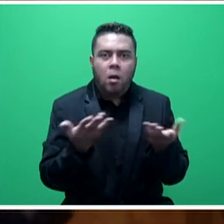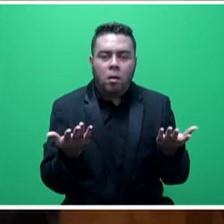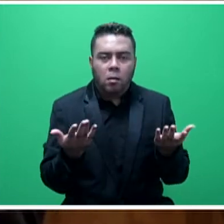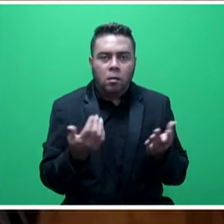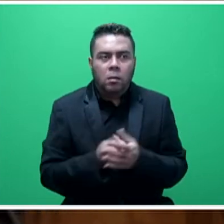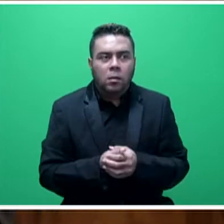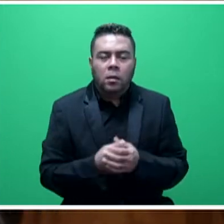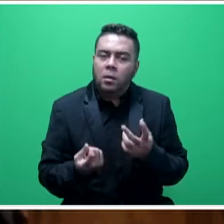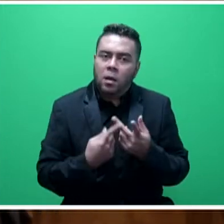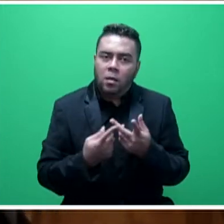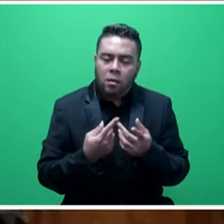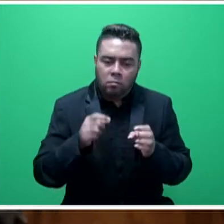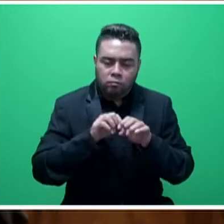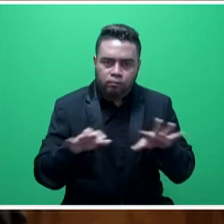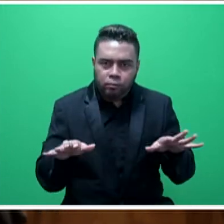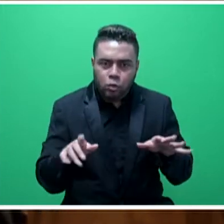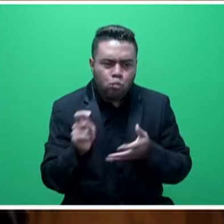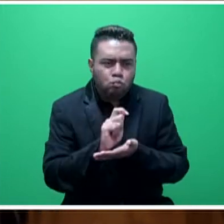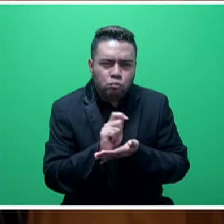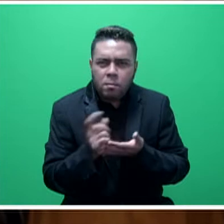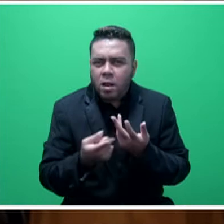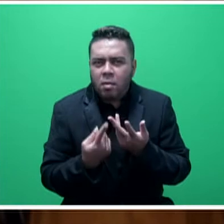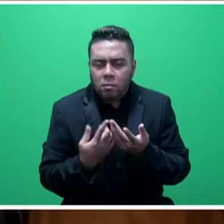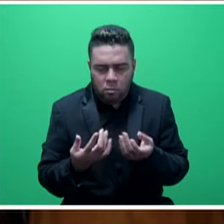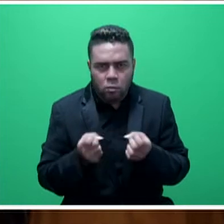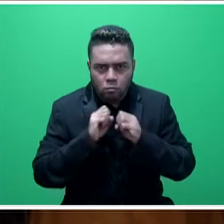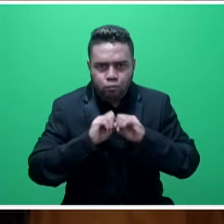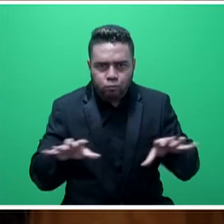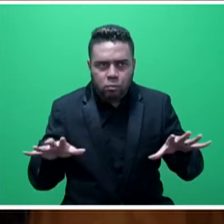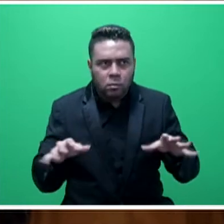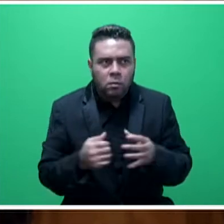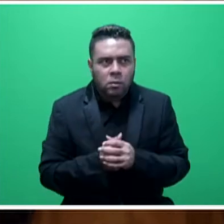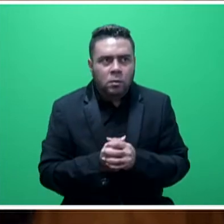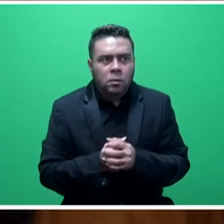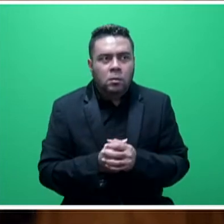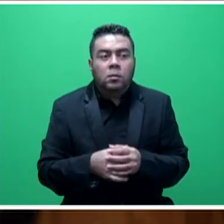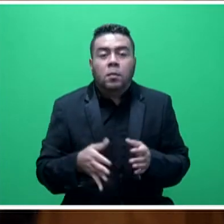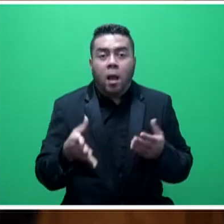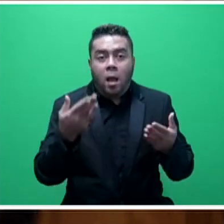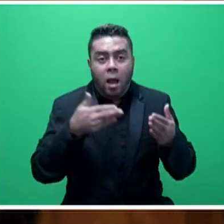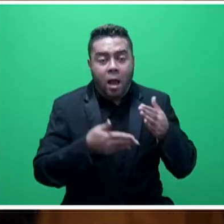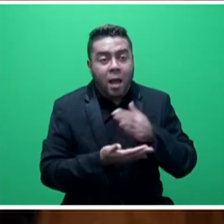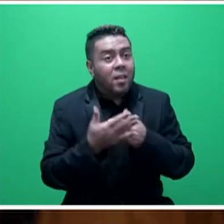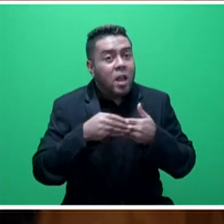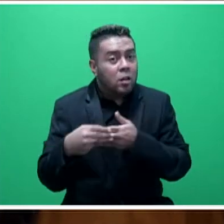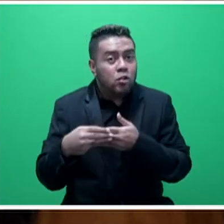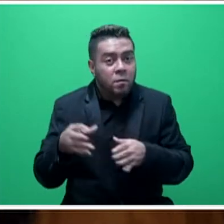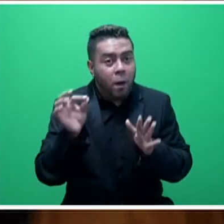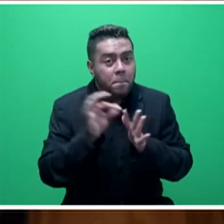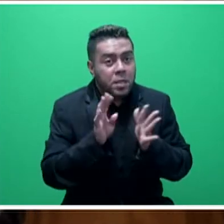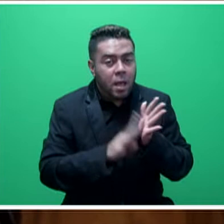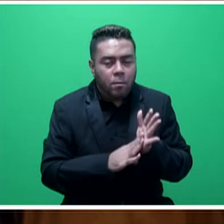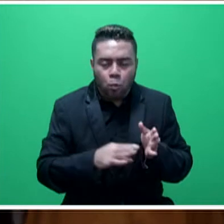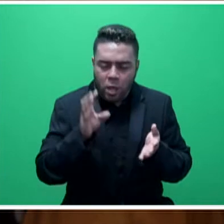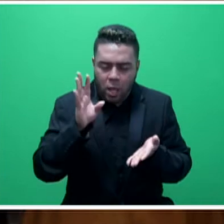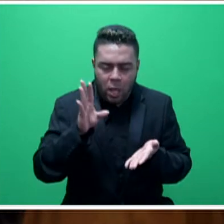media and other platforms. Mr. Speaker said, the Fijian government, under the leadership of our Prime Minister, has educated many Fijian